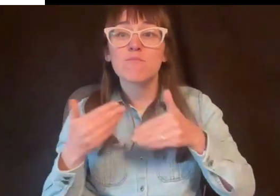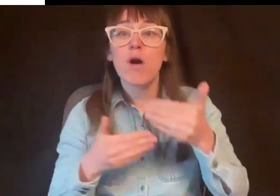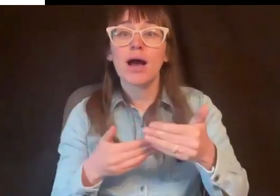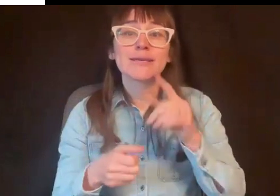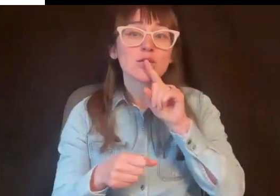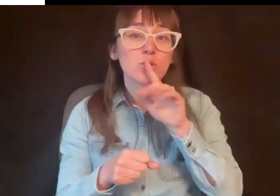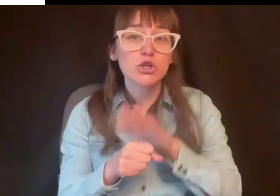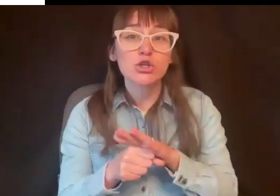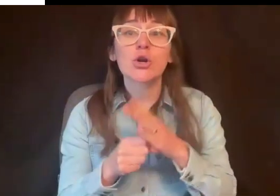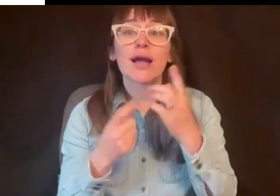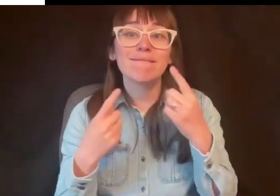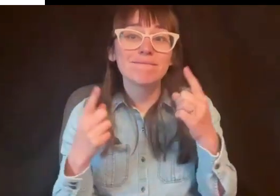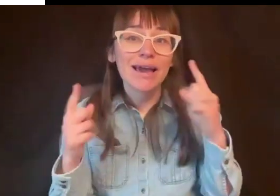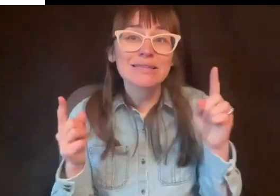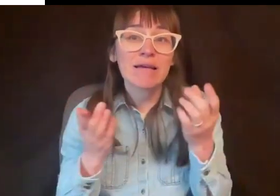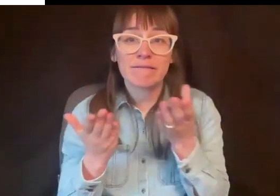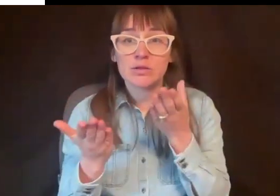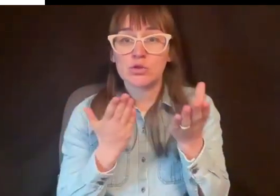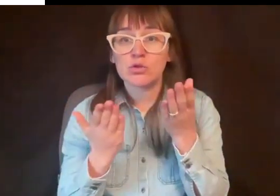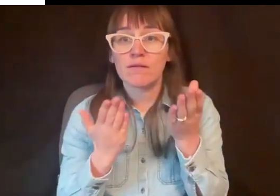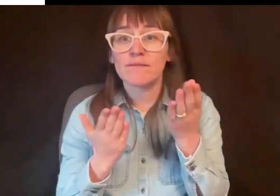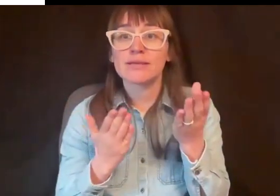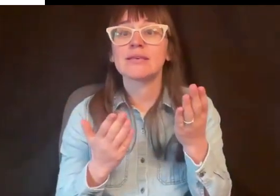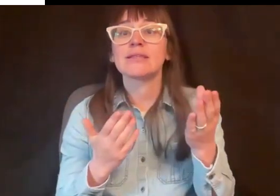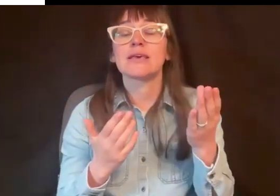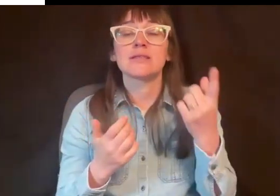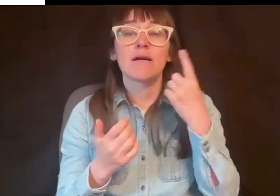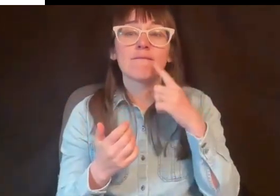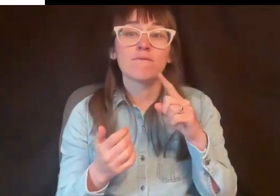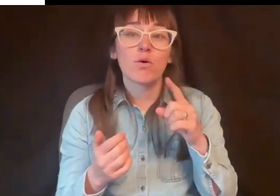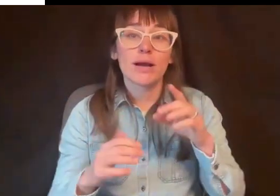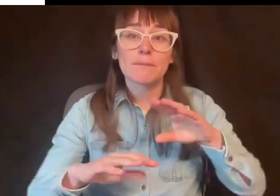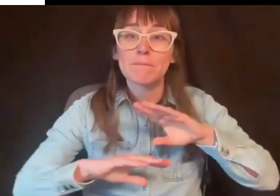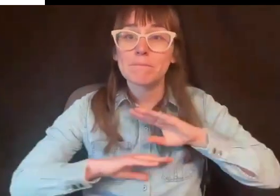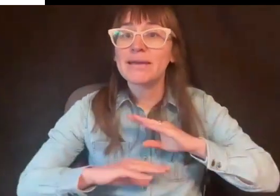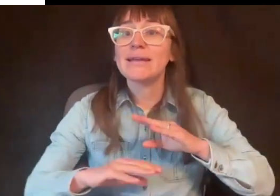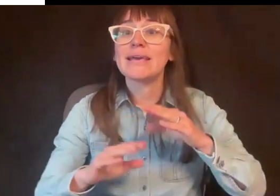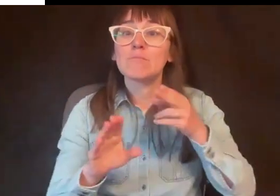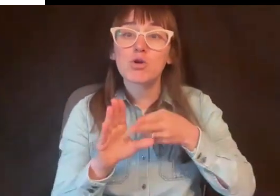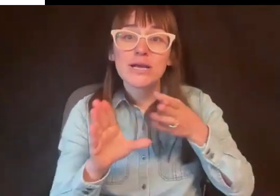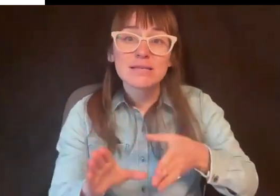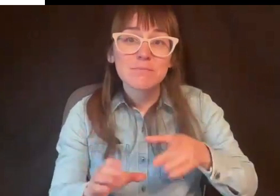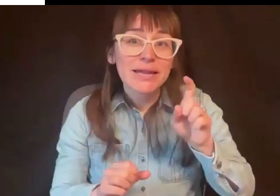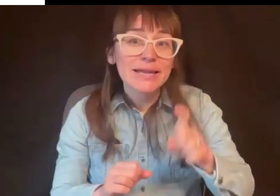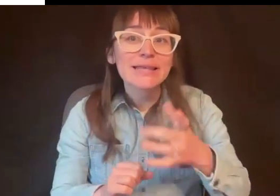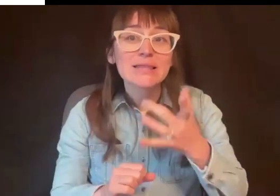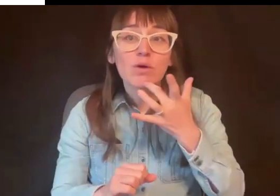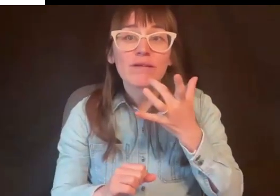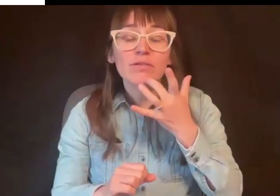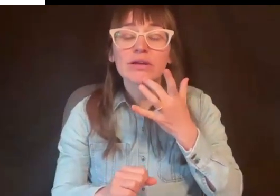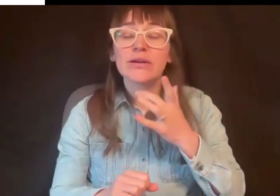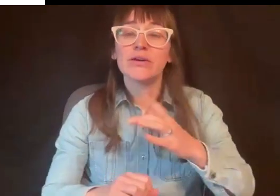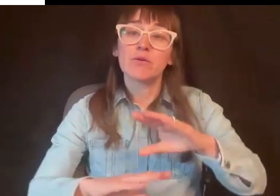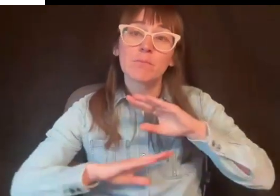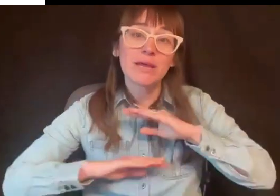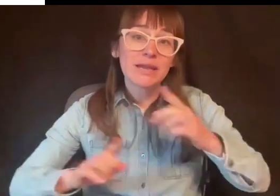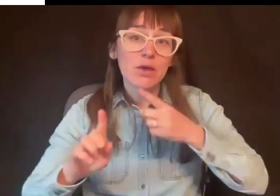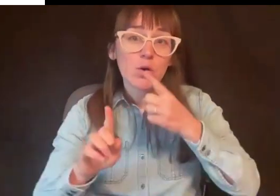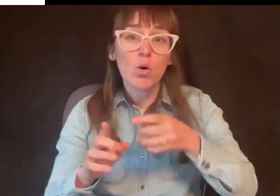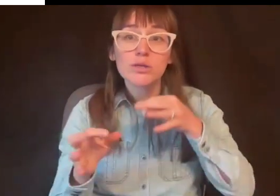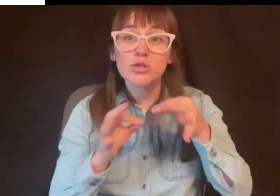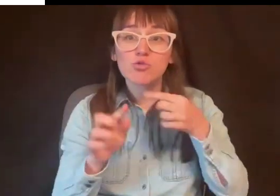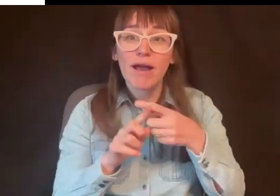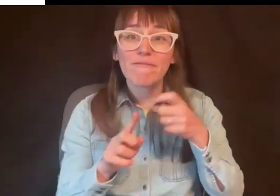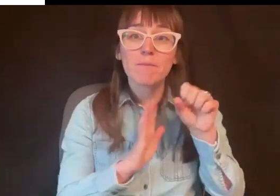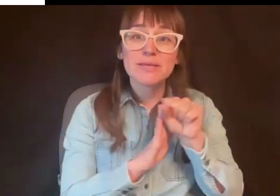of services regarding meeting participant needs and preferences, the goals described within the state and/or area